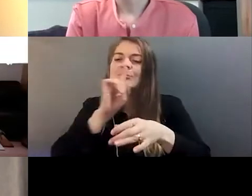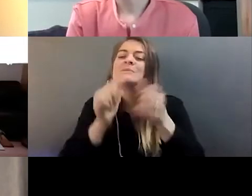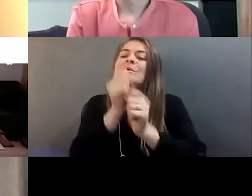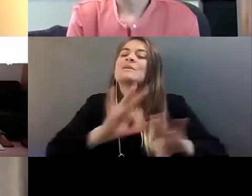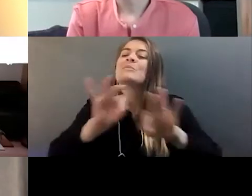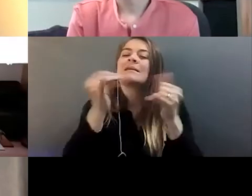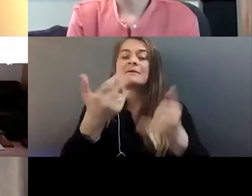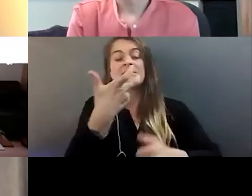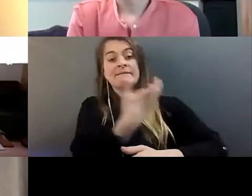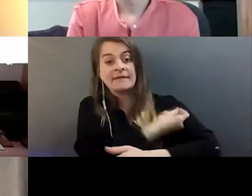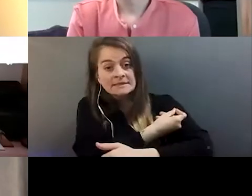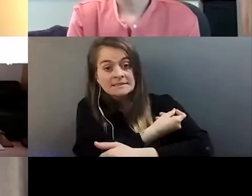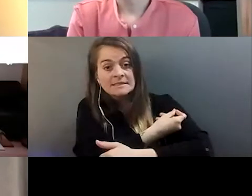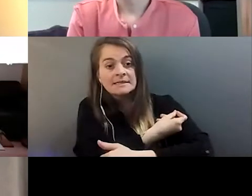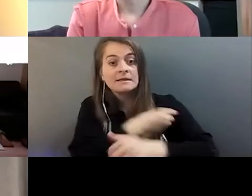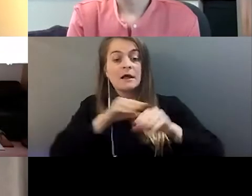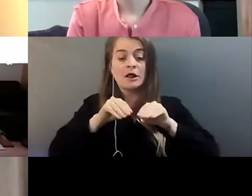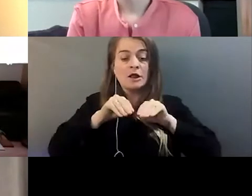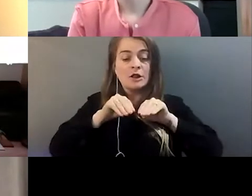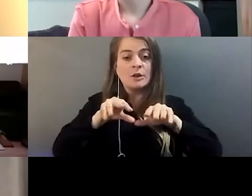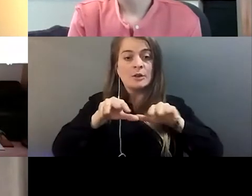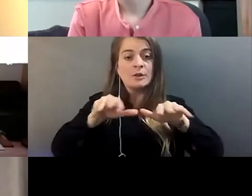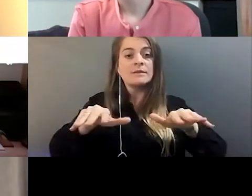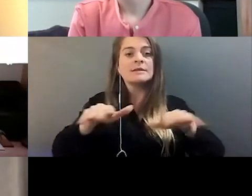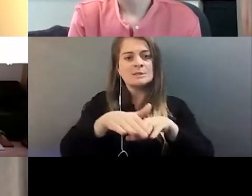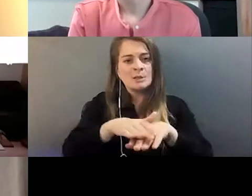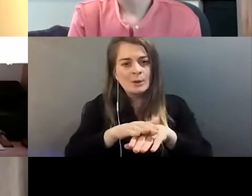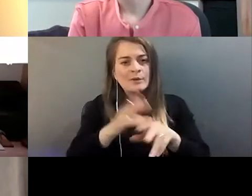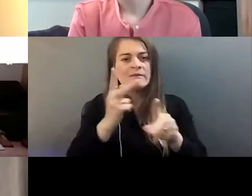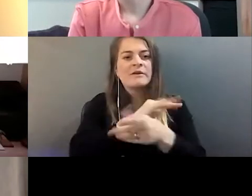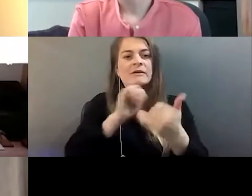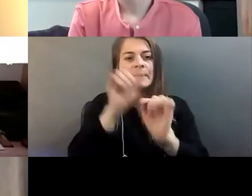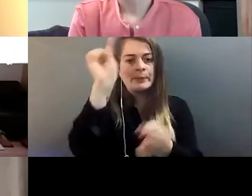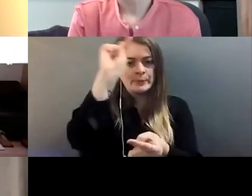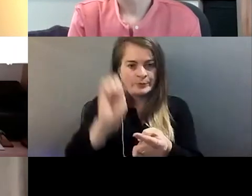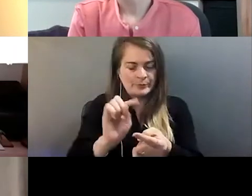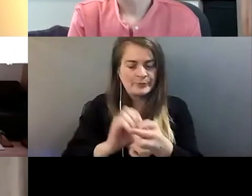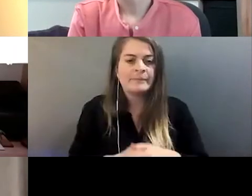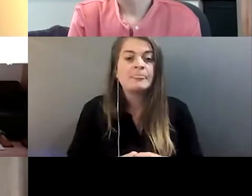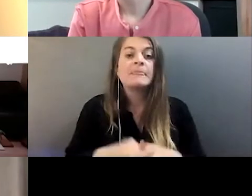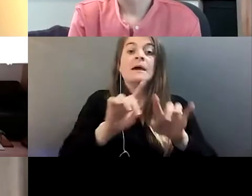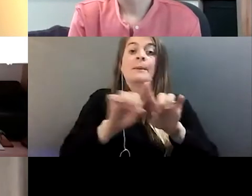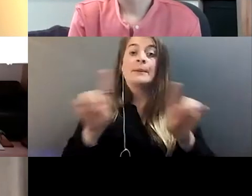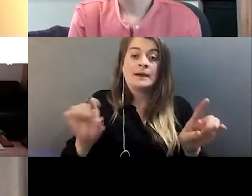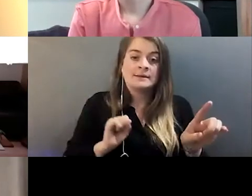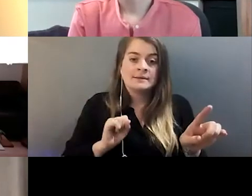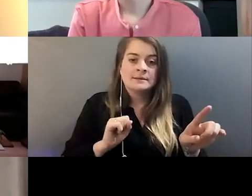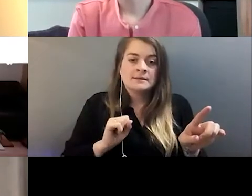vaccinated, let's slow transmission that we have in the community now. Fair enough. But